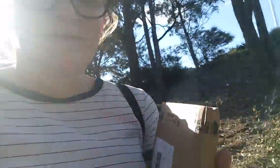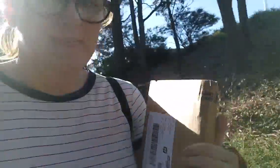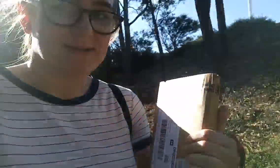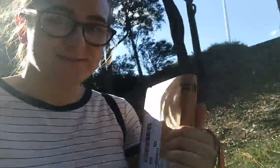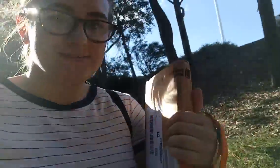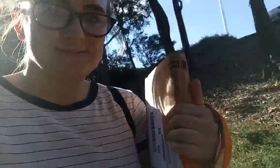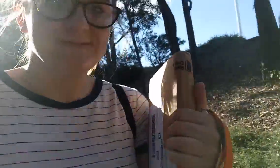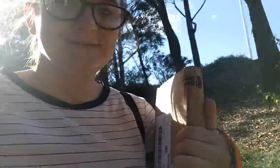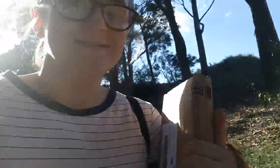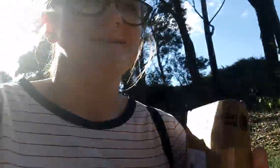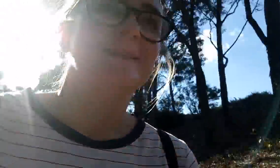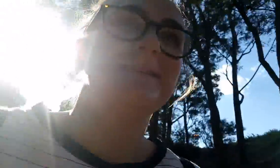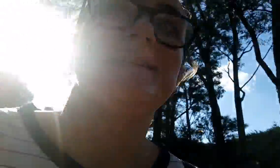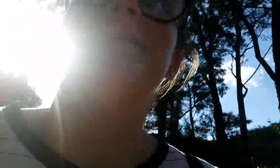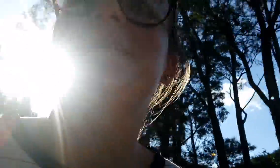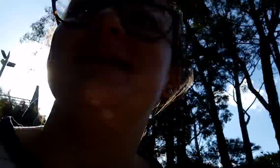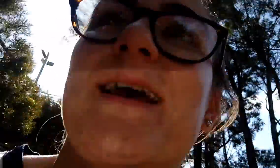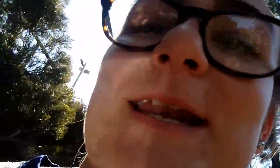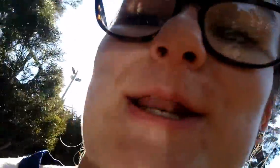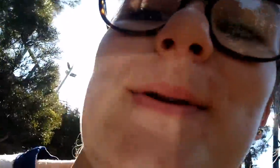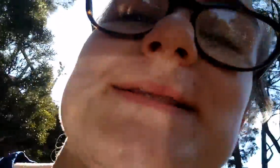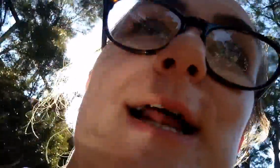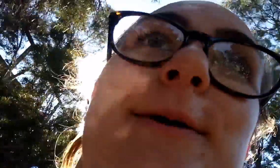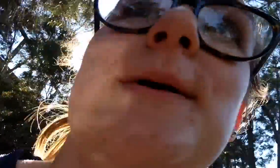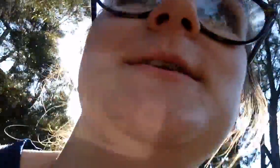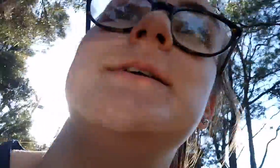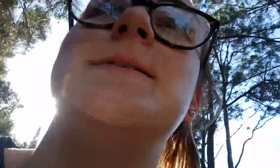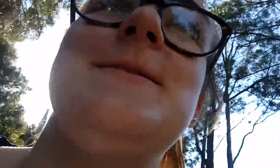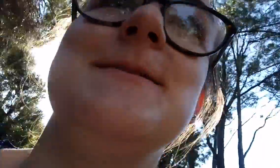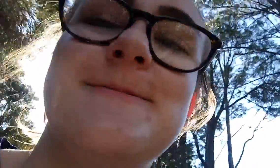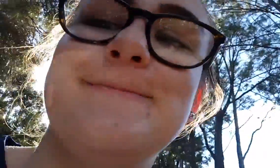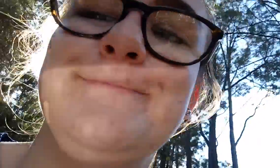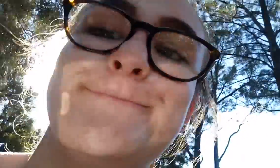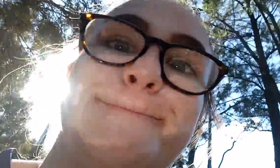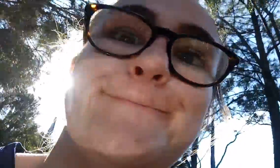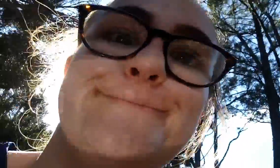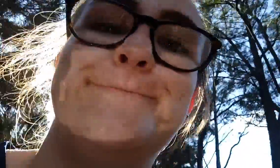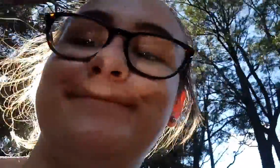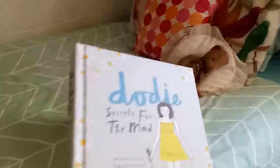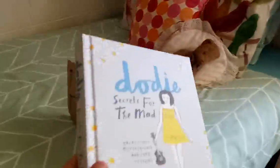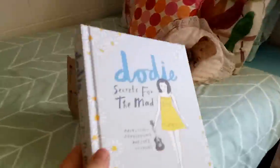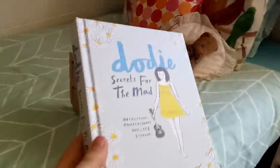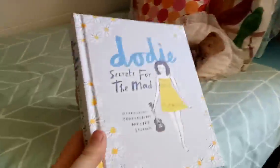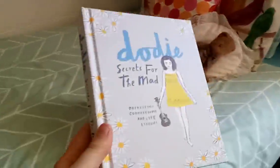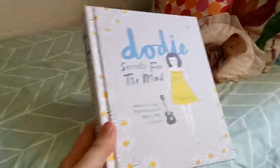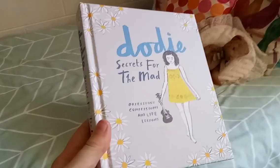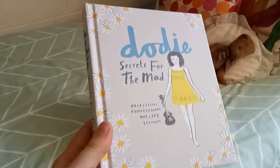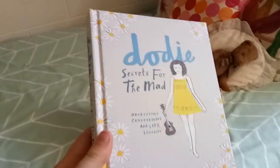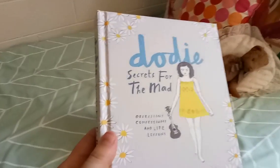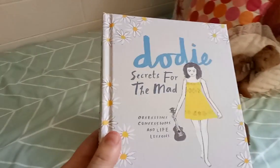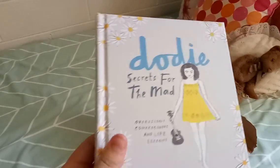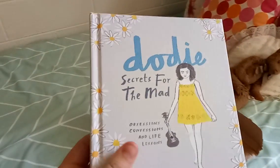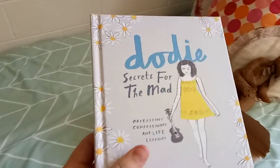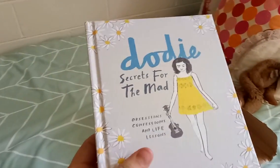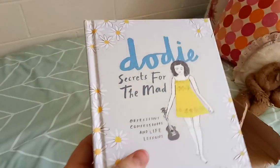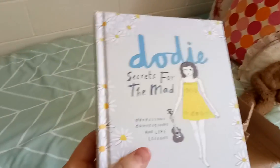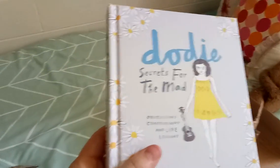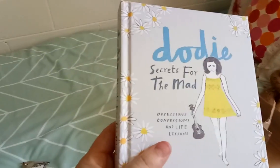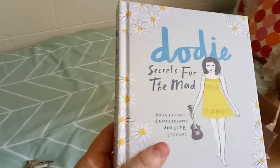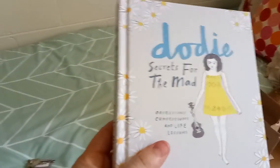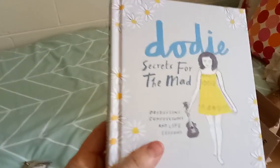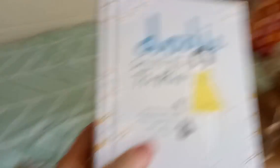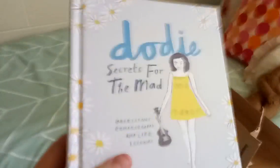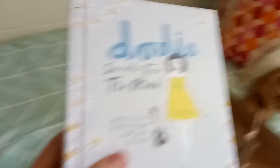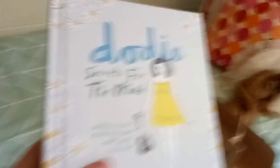I also have a puff. And I know exactly what it is. Told you I knew what it was! Oh my